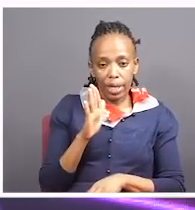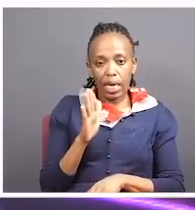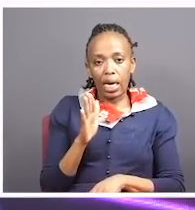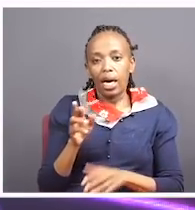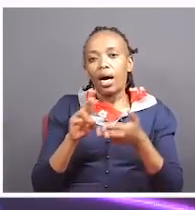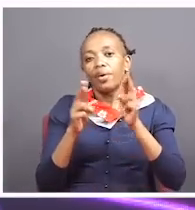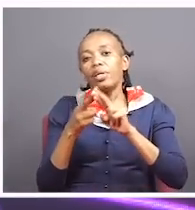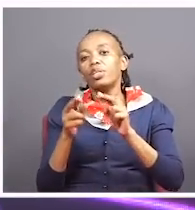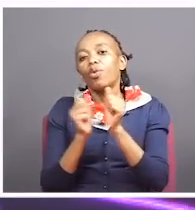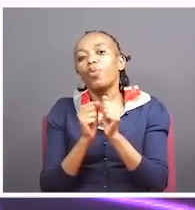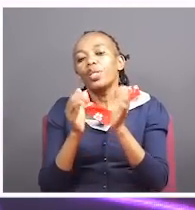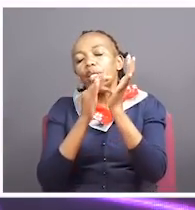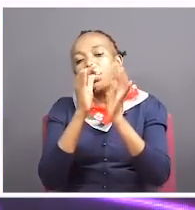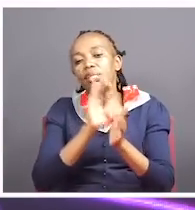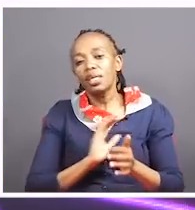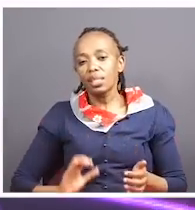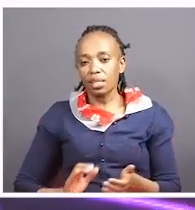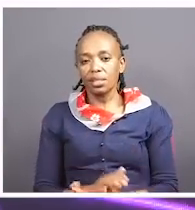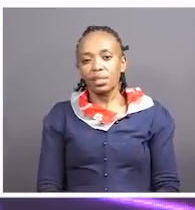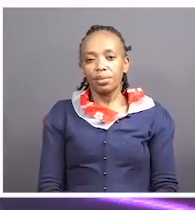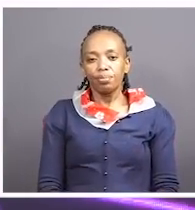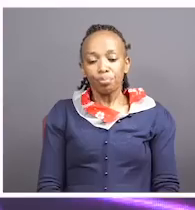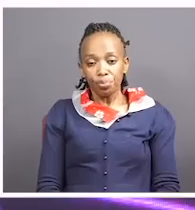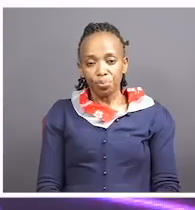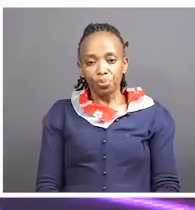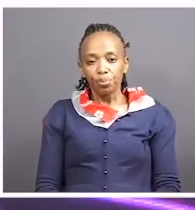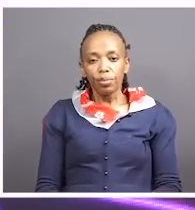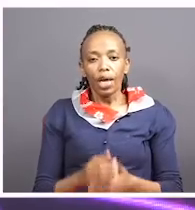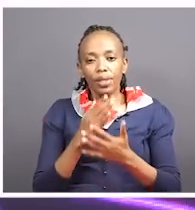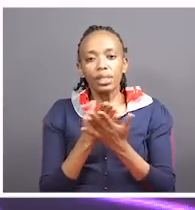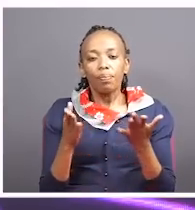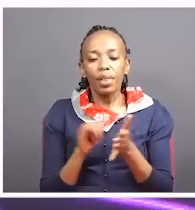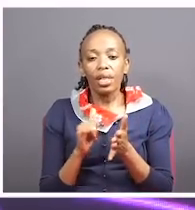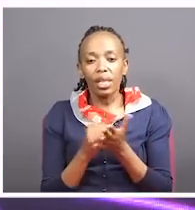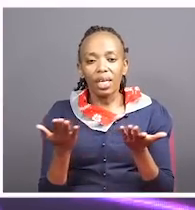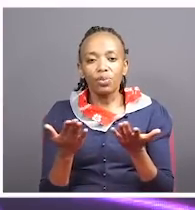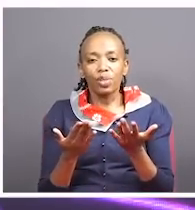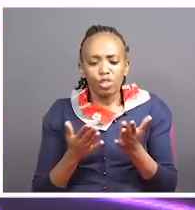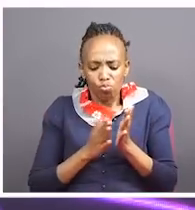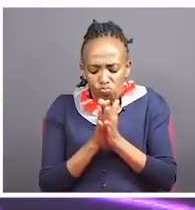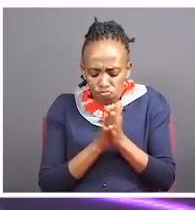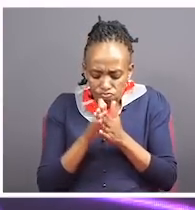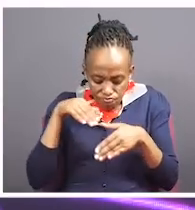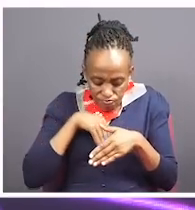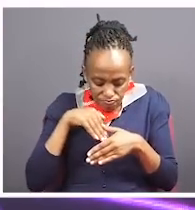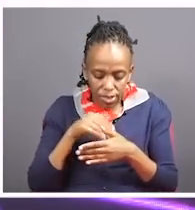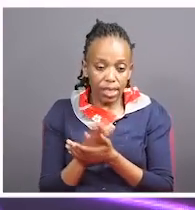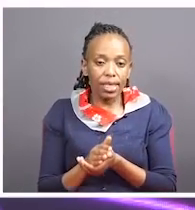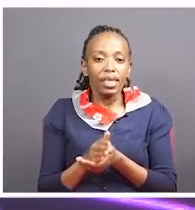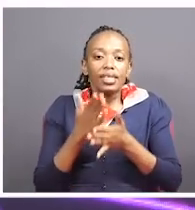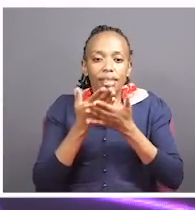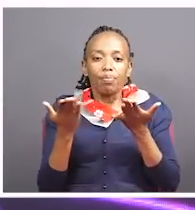discovered a relationship with Jesus Christ. It was something that was burning within